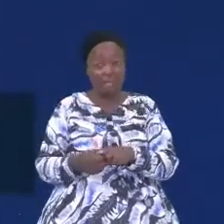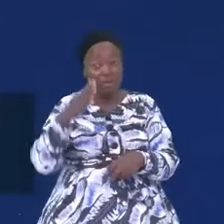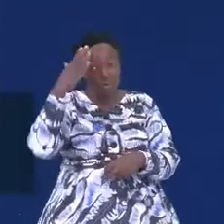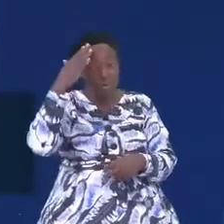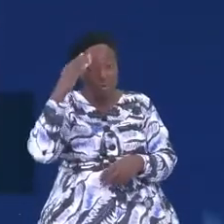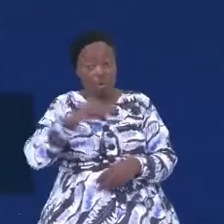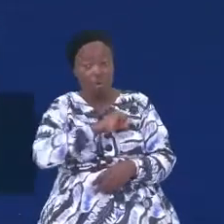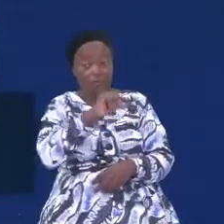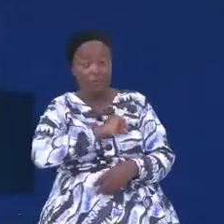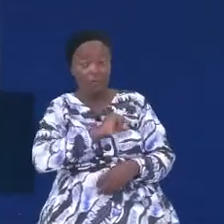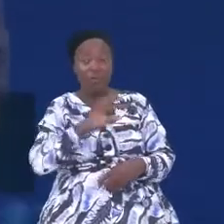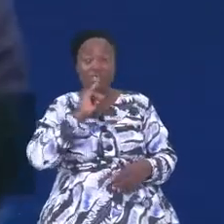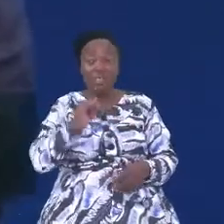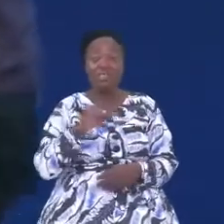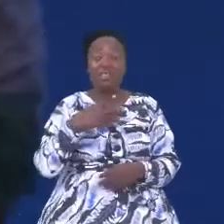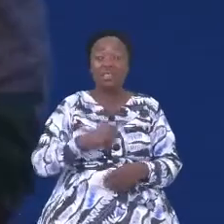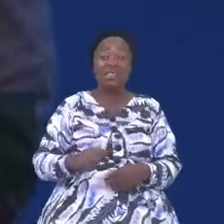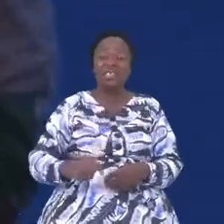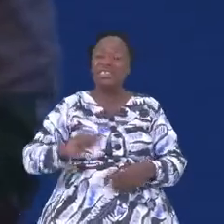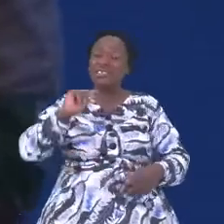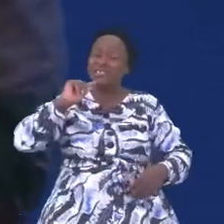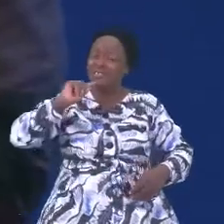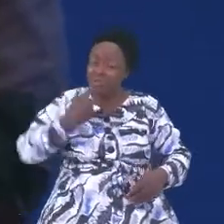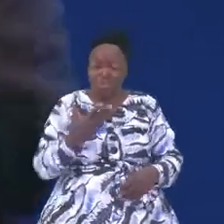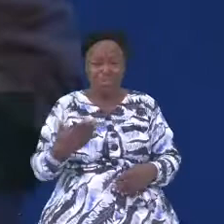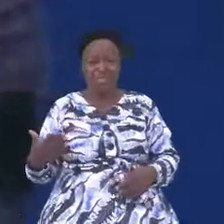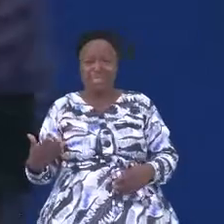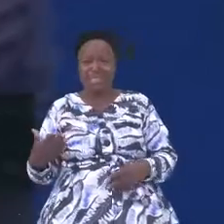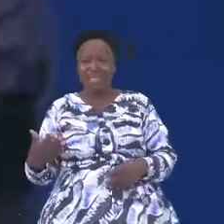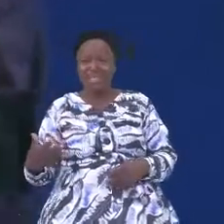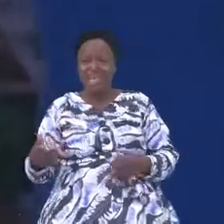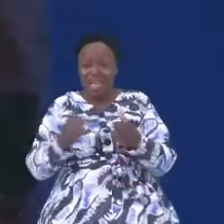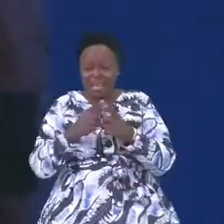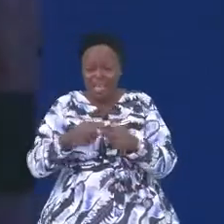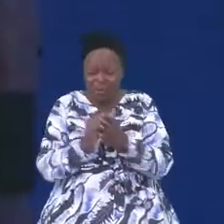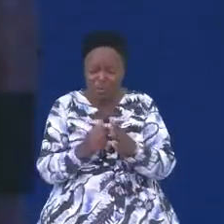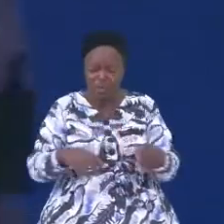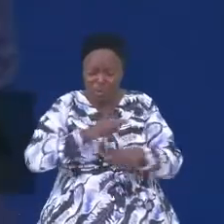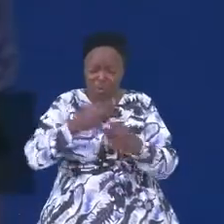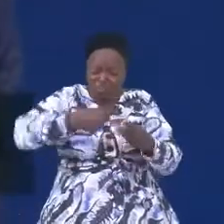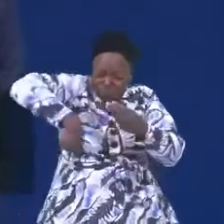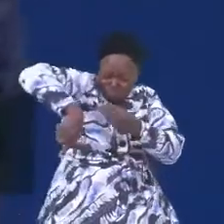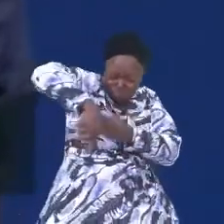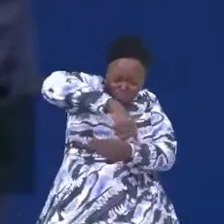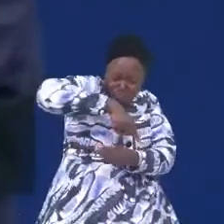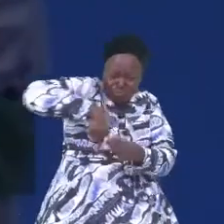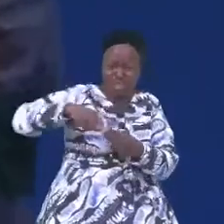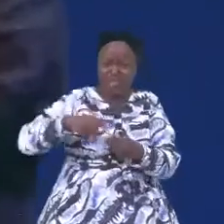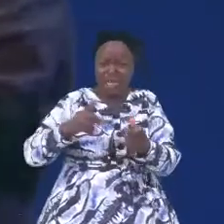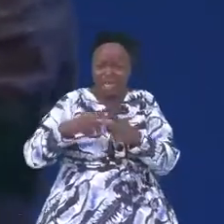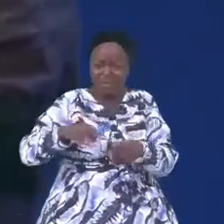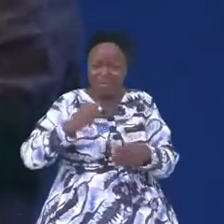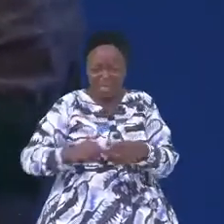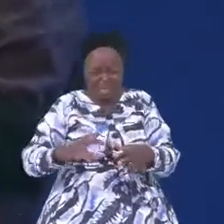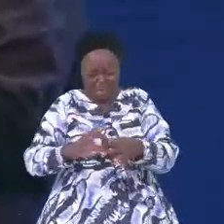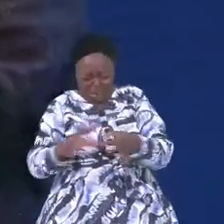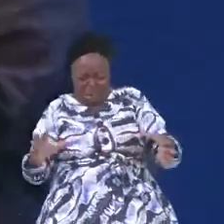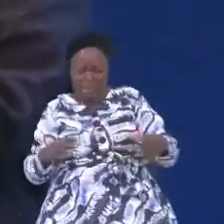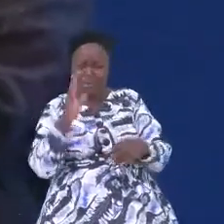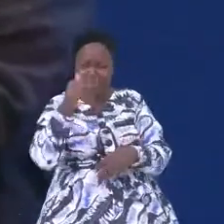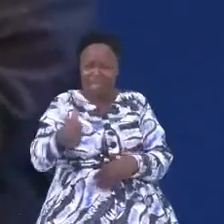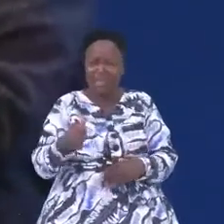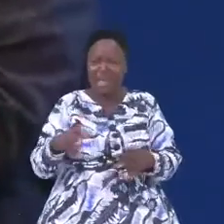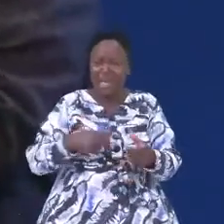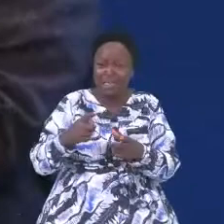is like a big load behind you, at your back, tied to you. And if you're trying to run, if